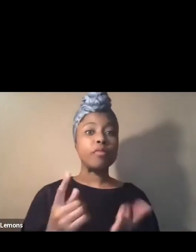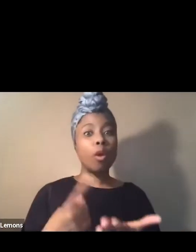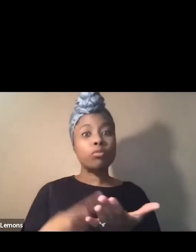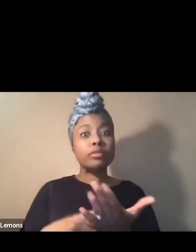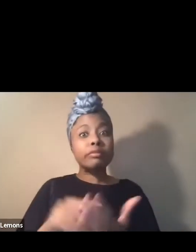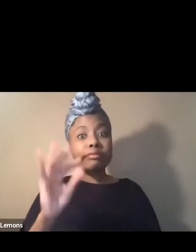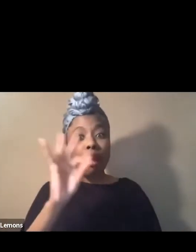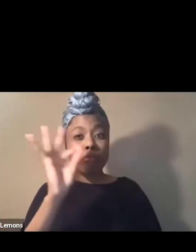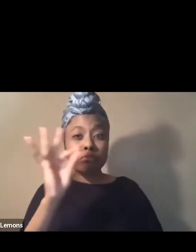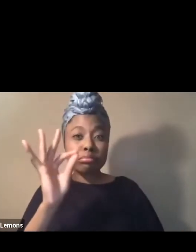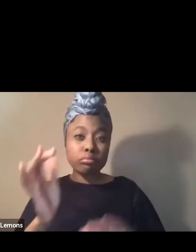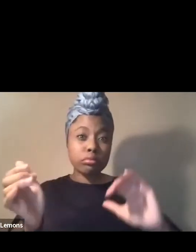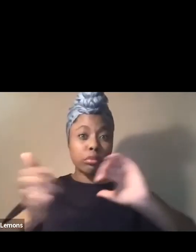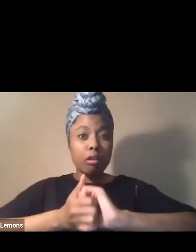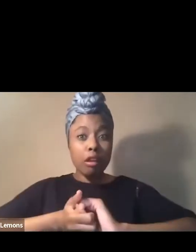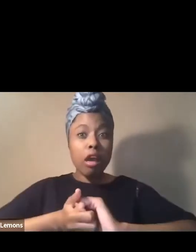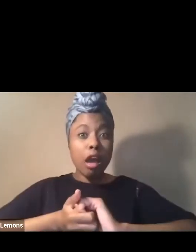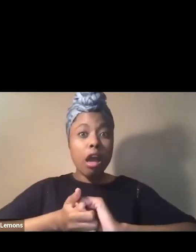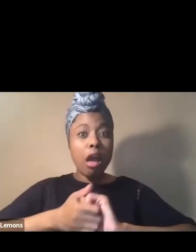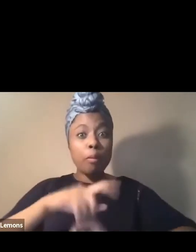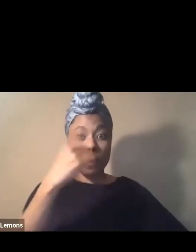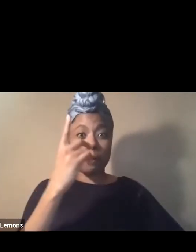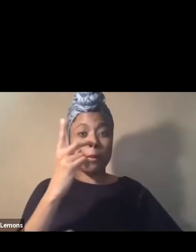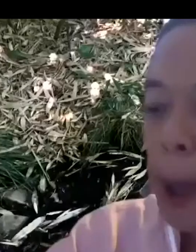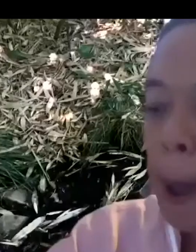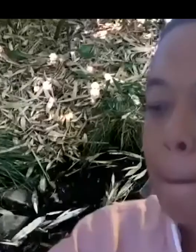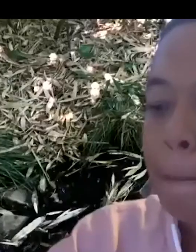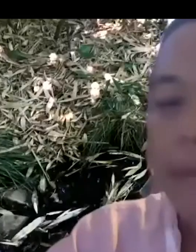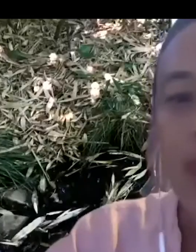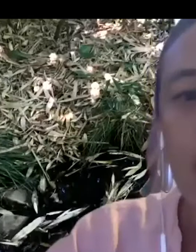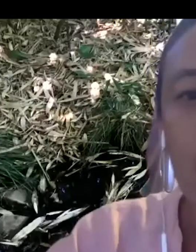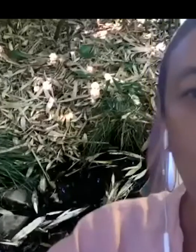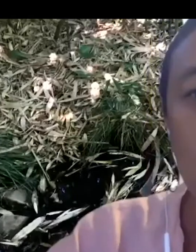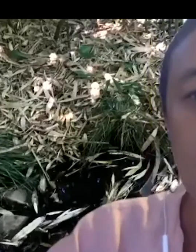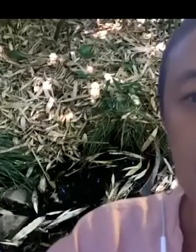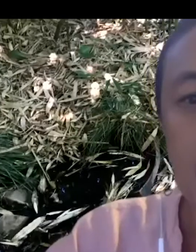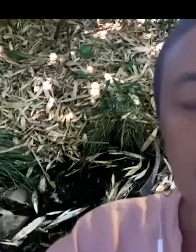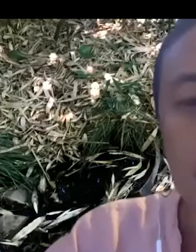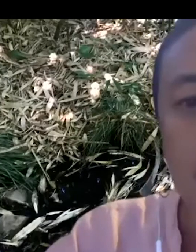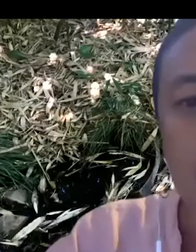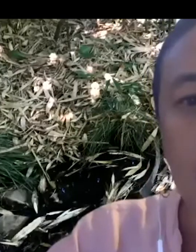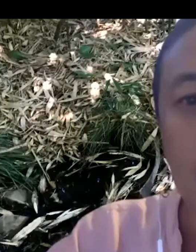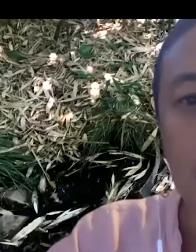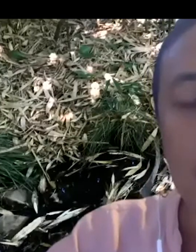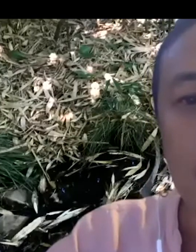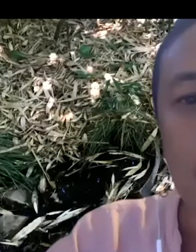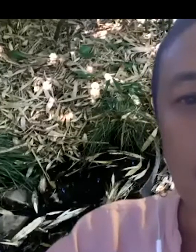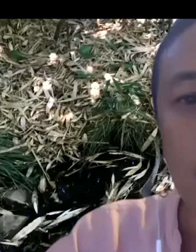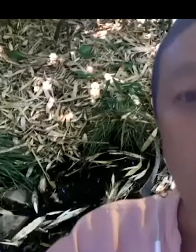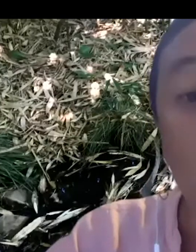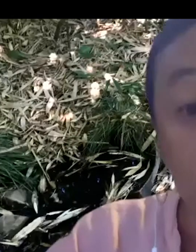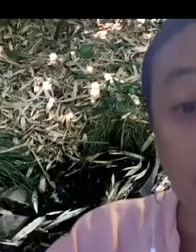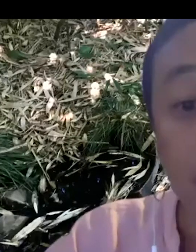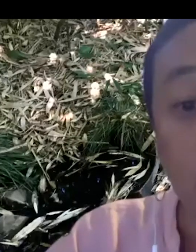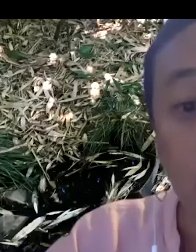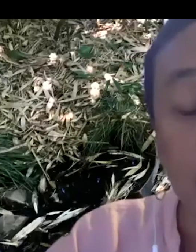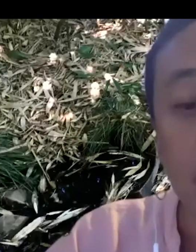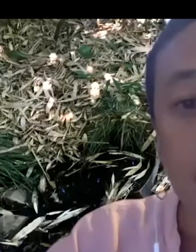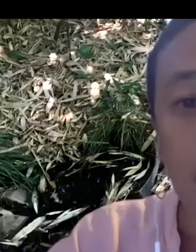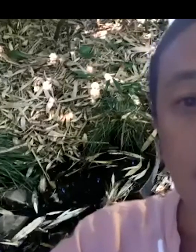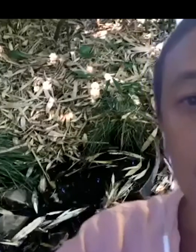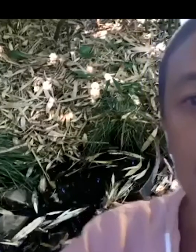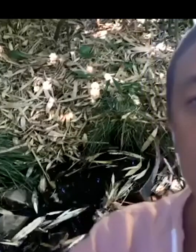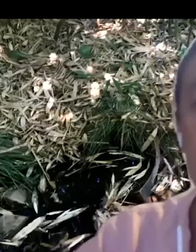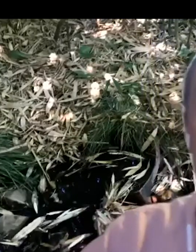Filipino solidarity with Black lives. Of course, I think this is part of the